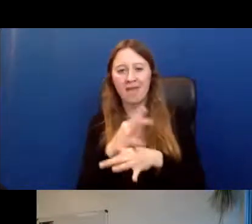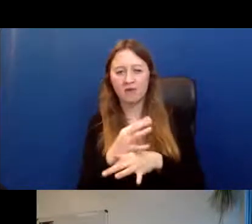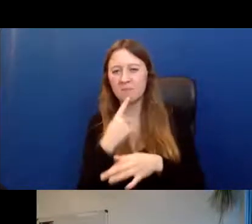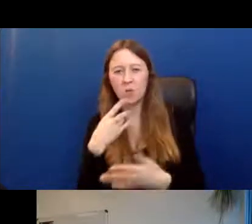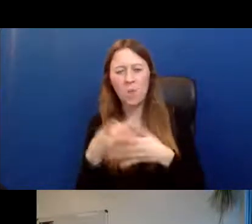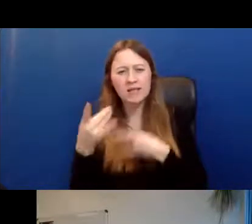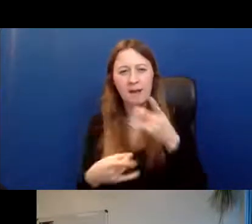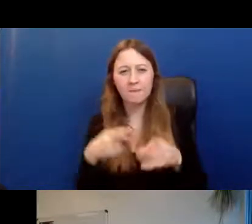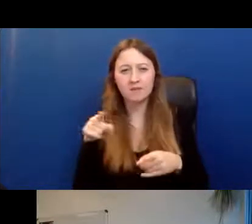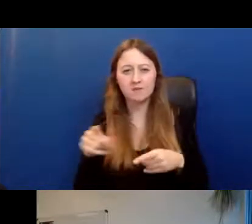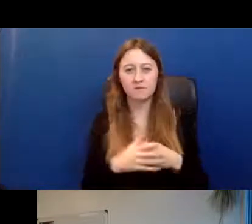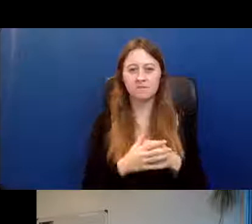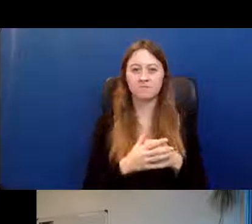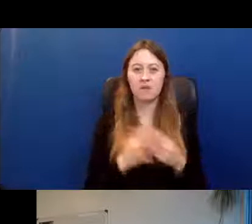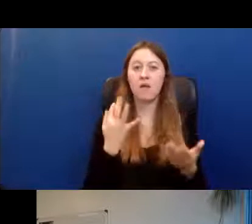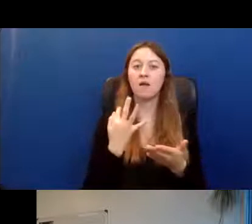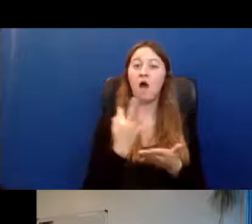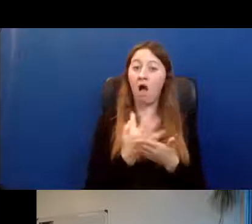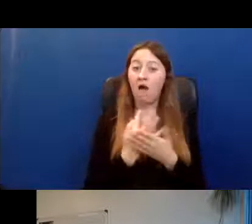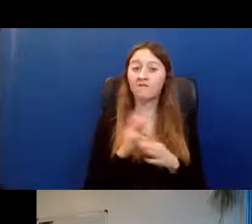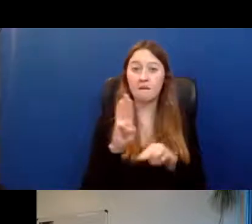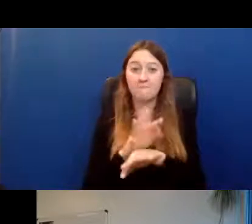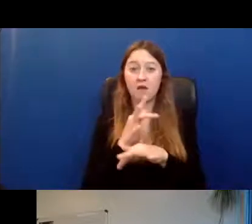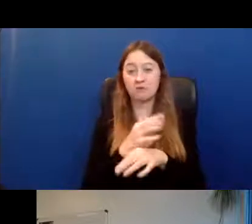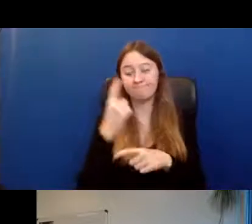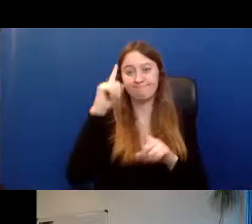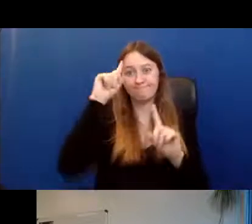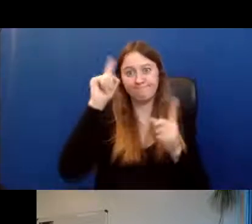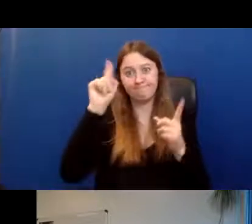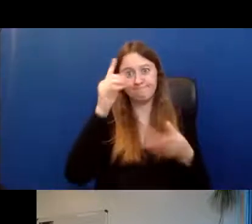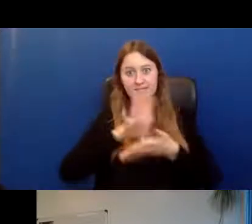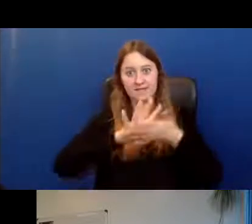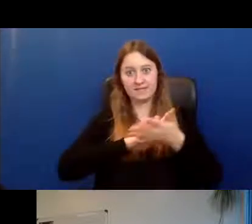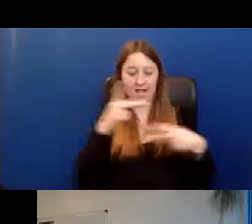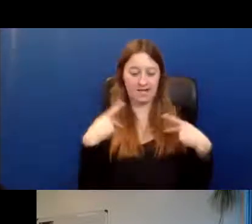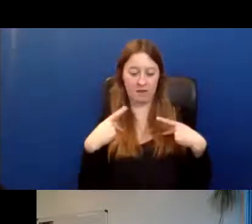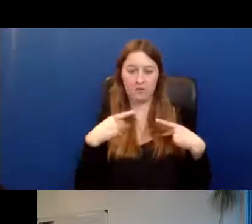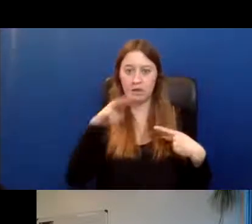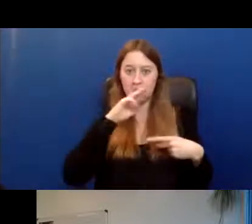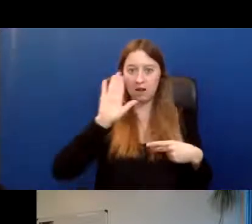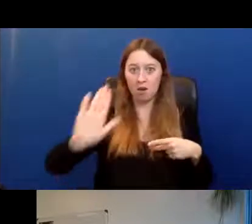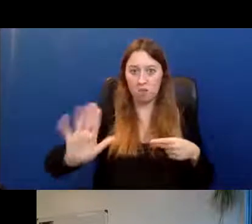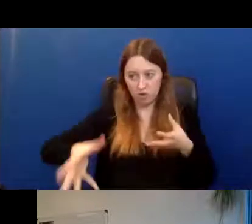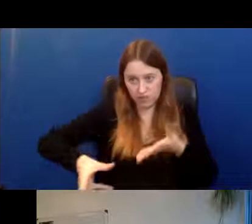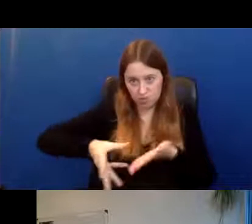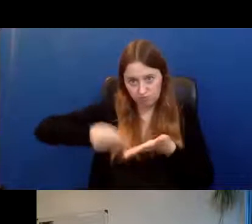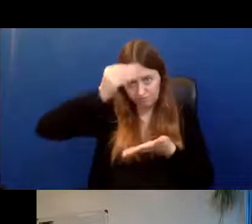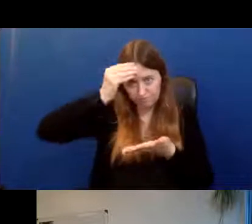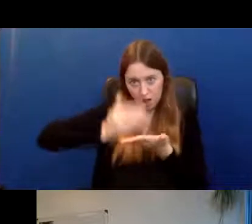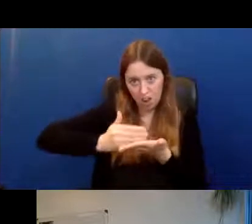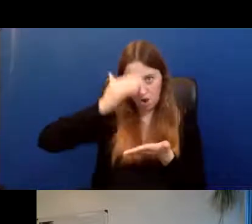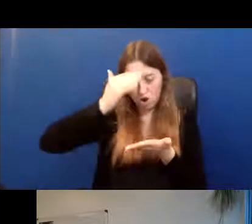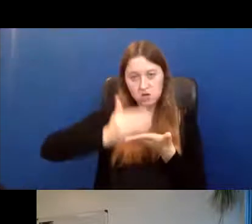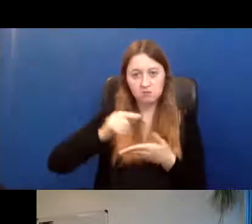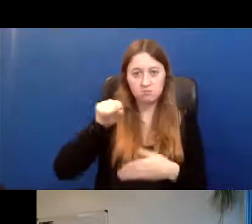Parents typically don't know sign language until they have a deaf child, and so they have to learn it. It very much